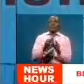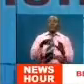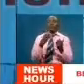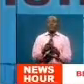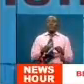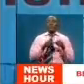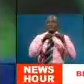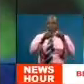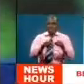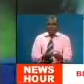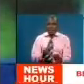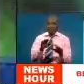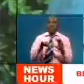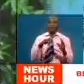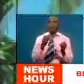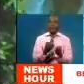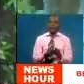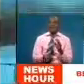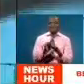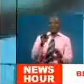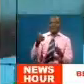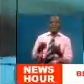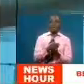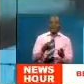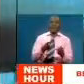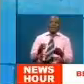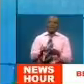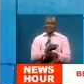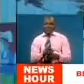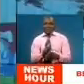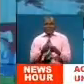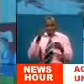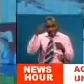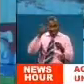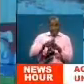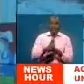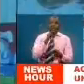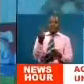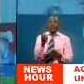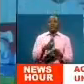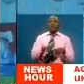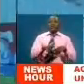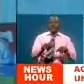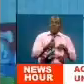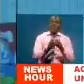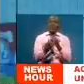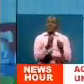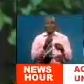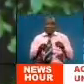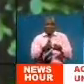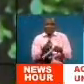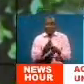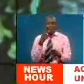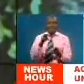through their brands. The company has developed new ways of doing business with the aim of not only remaining competitive but